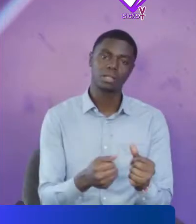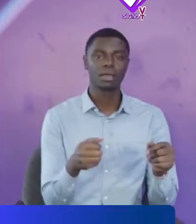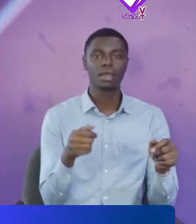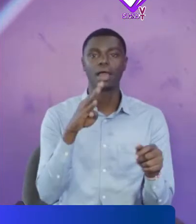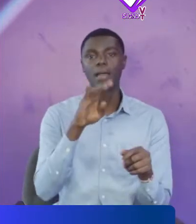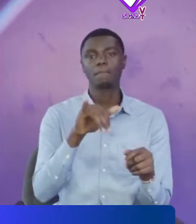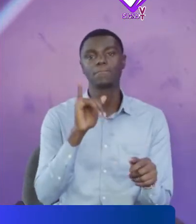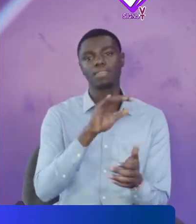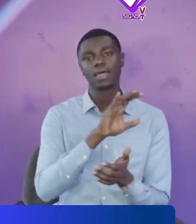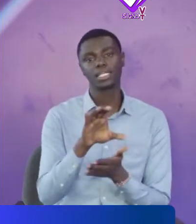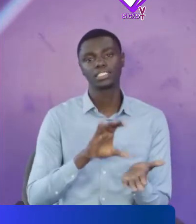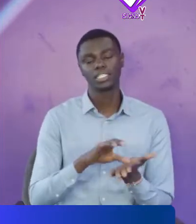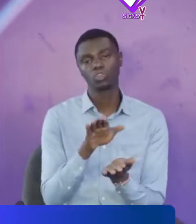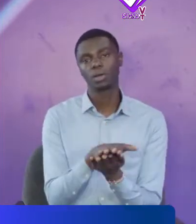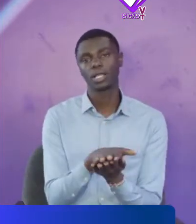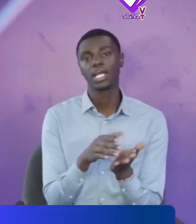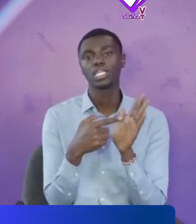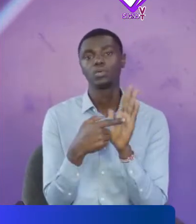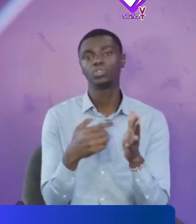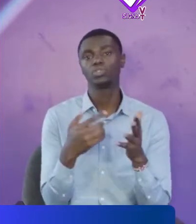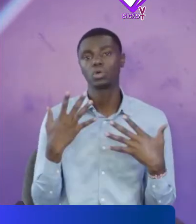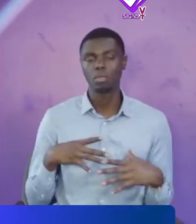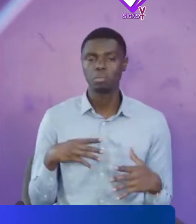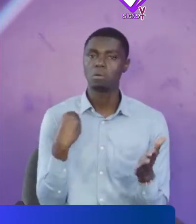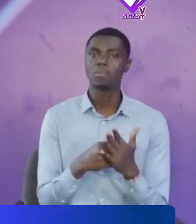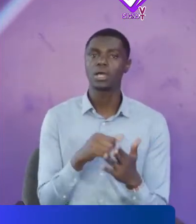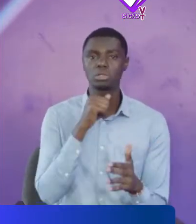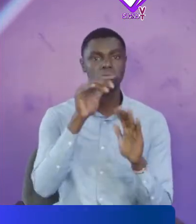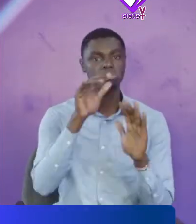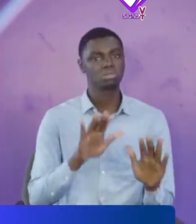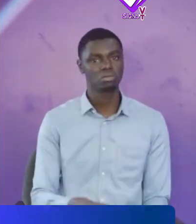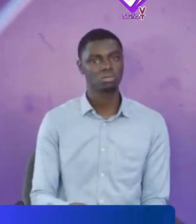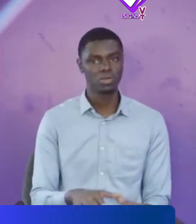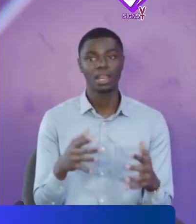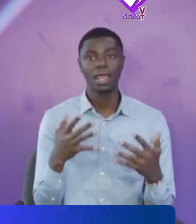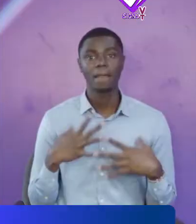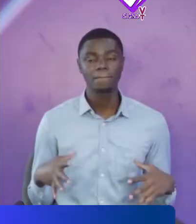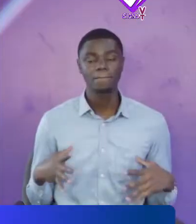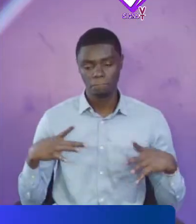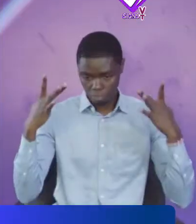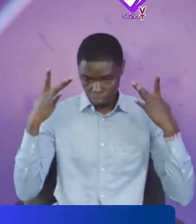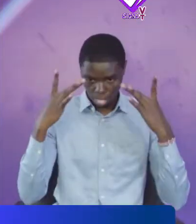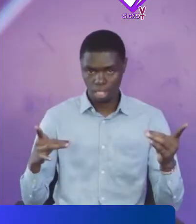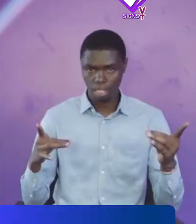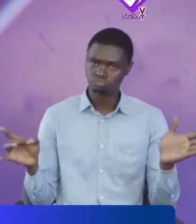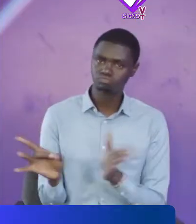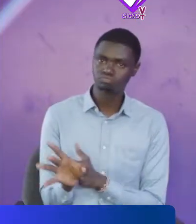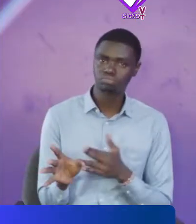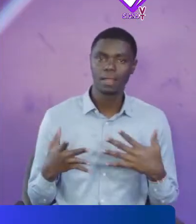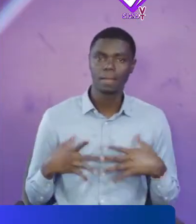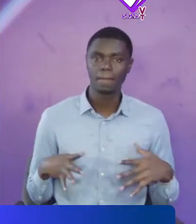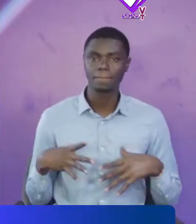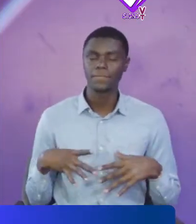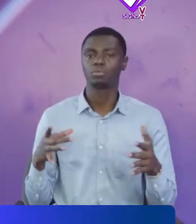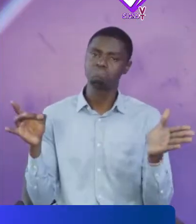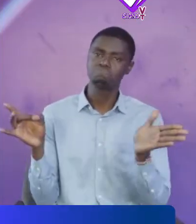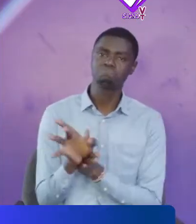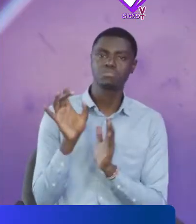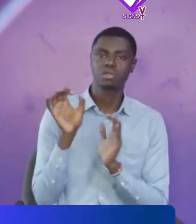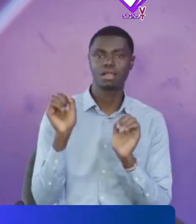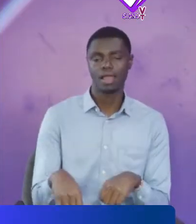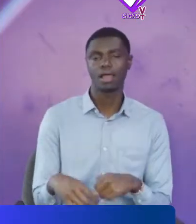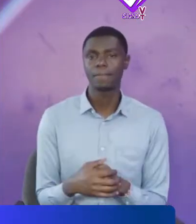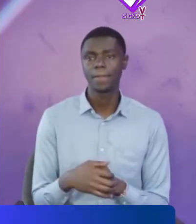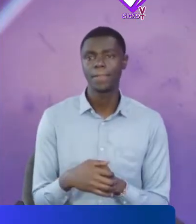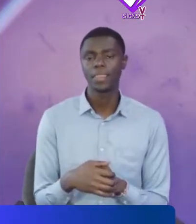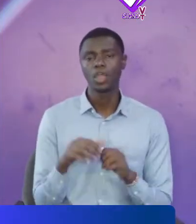bank. So they'll show people that money do not matter. It's that if people decided to send people home, can send you home. You can use